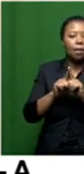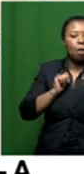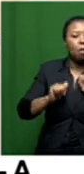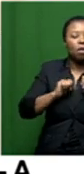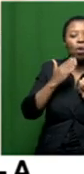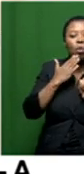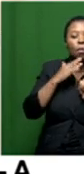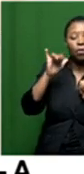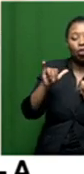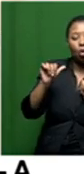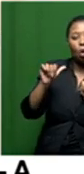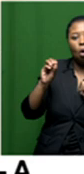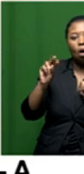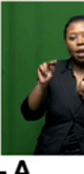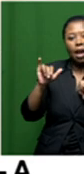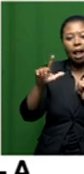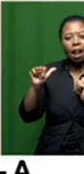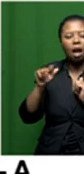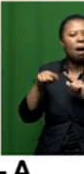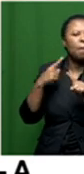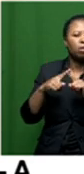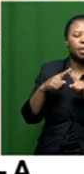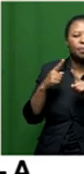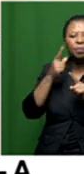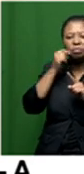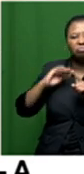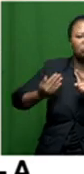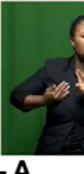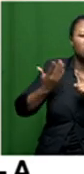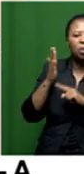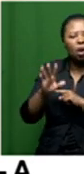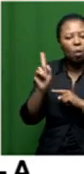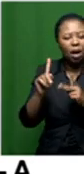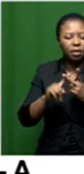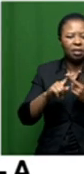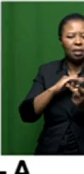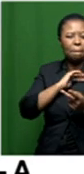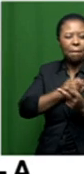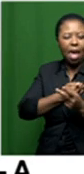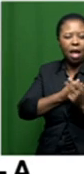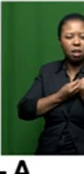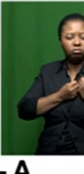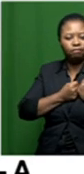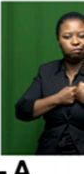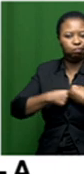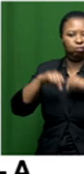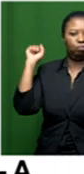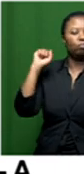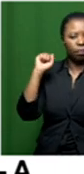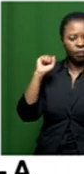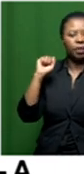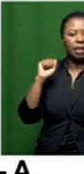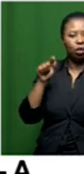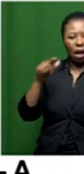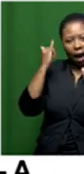Yonela where it's about sexuality, where it's about releasing of pain and coming to a place where